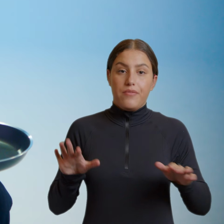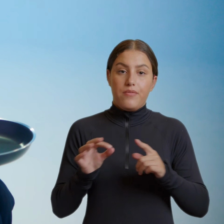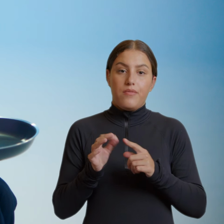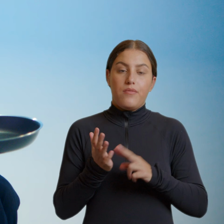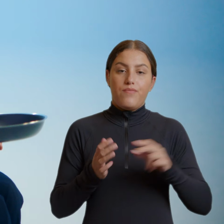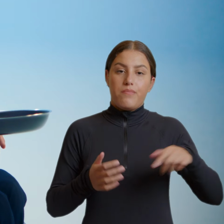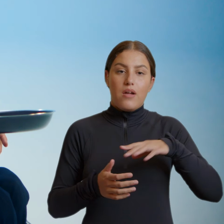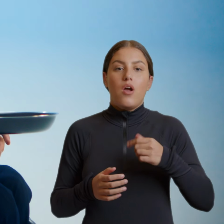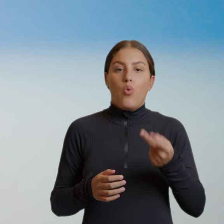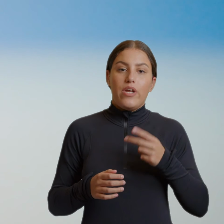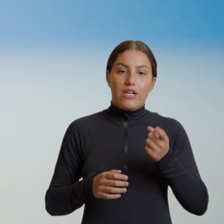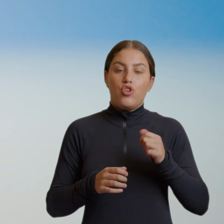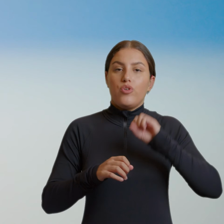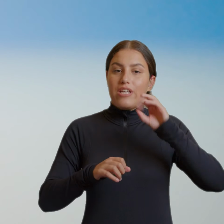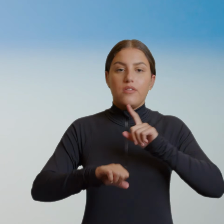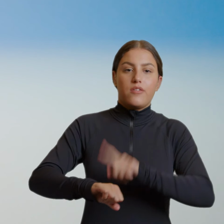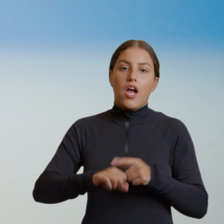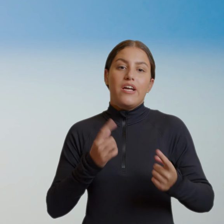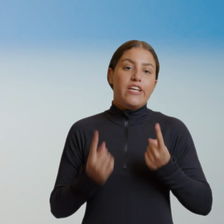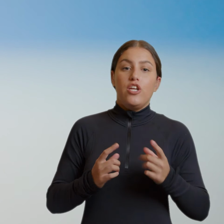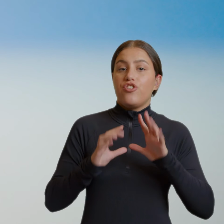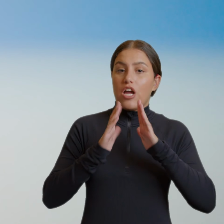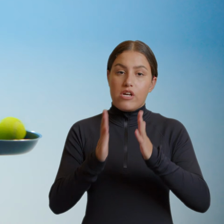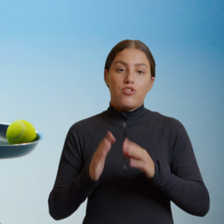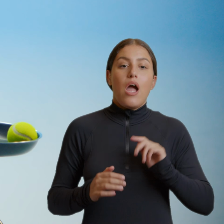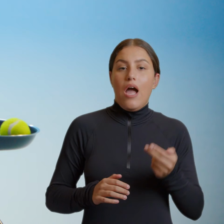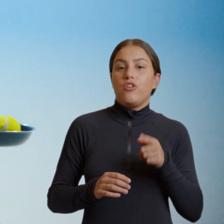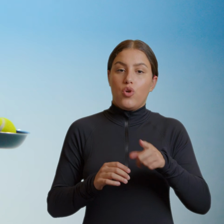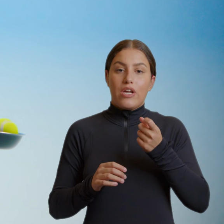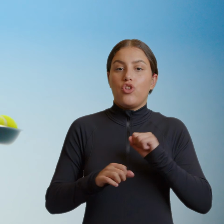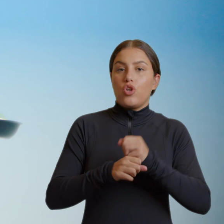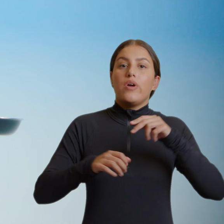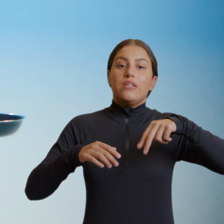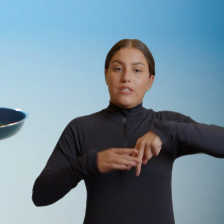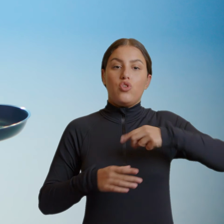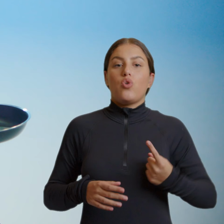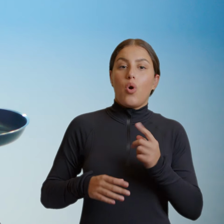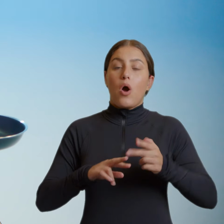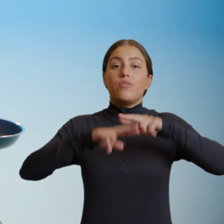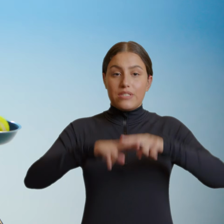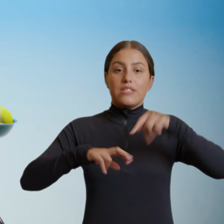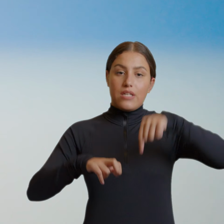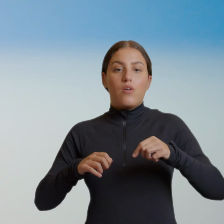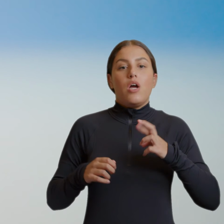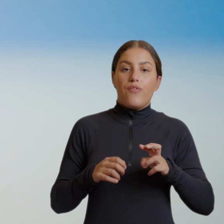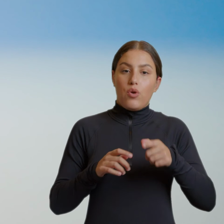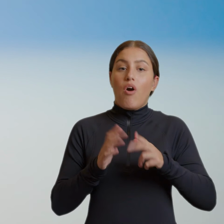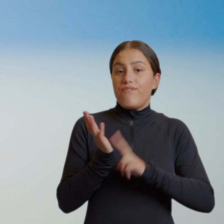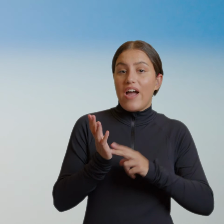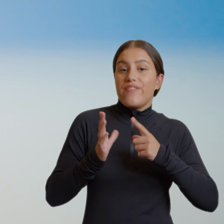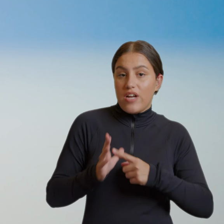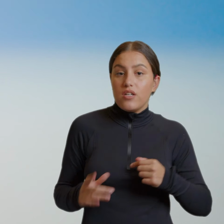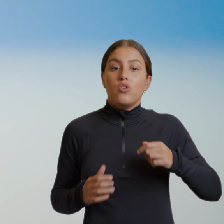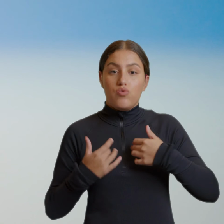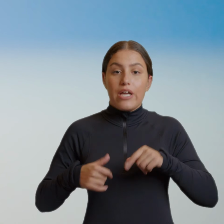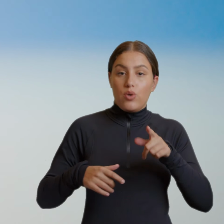around the edge of the pen. We can do this maybe around 10 times in each direction. And you can do it standing